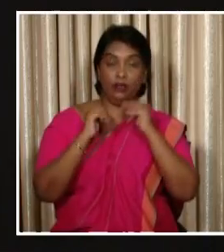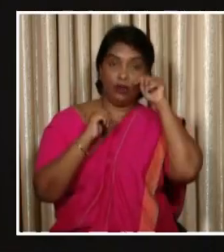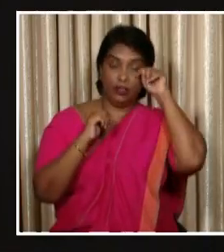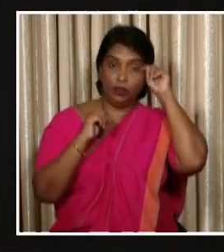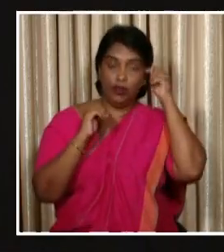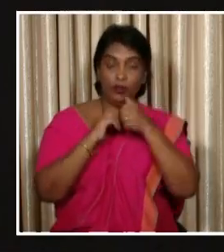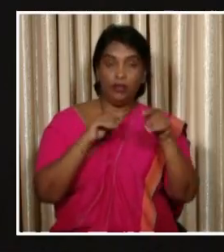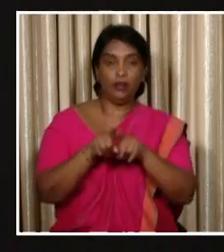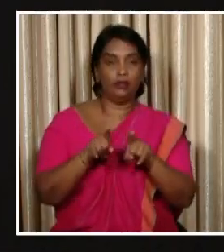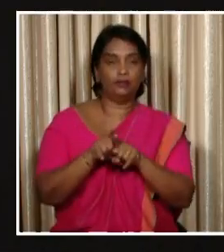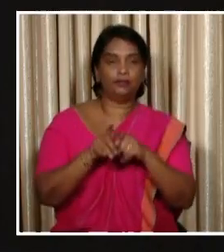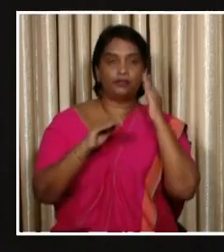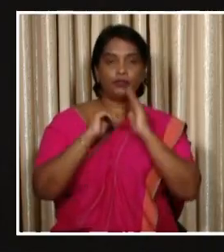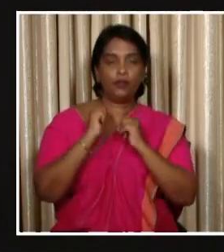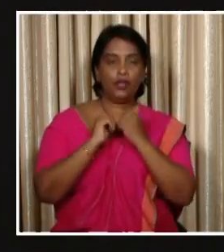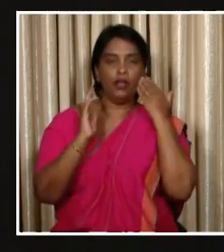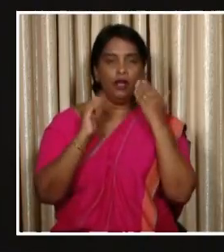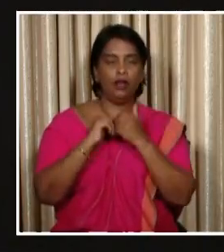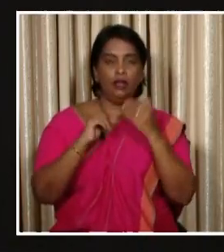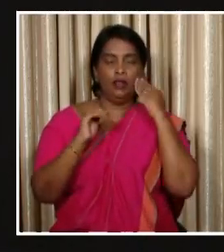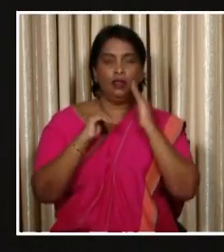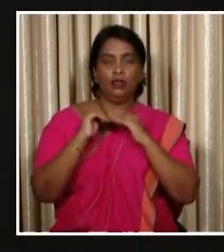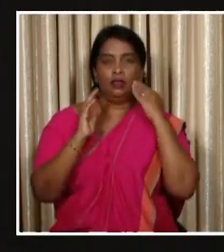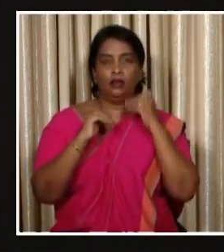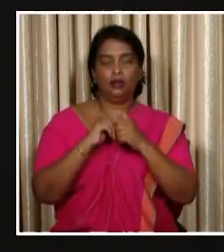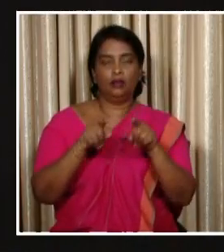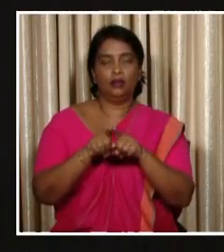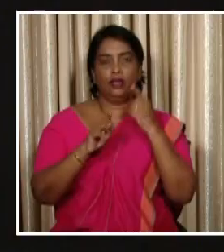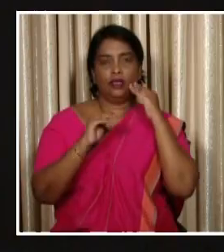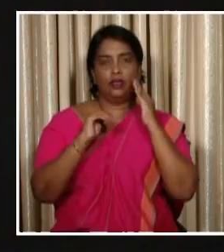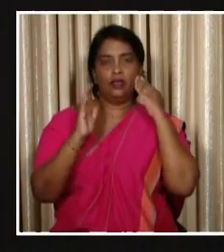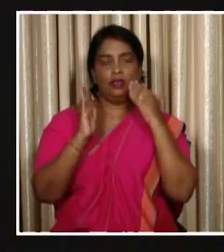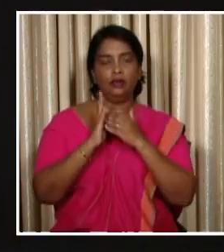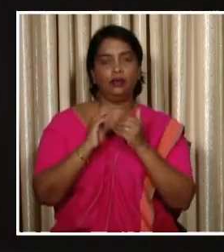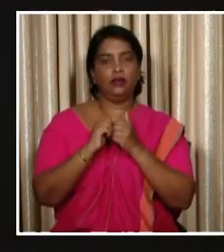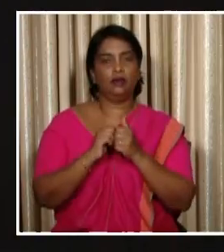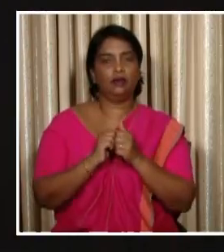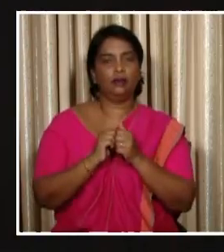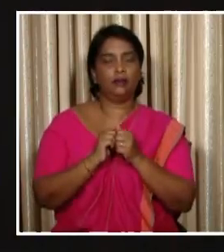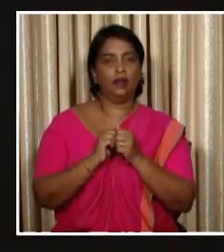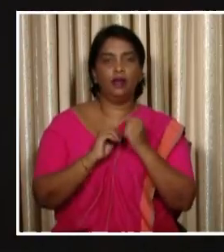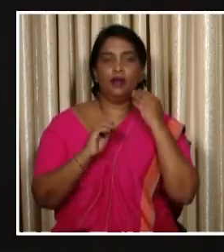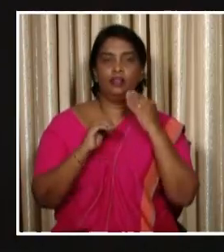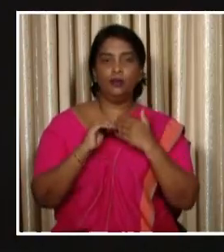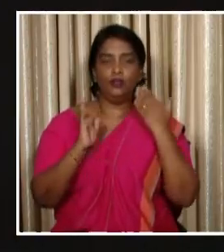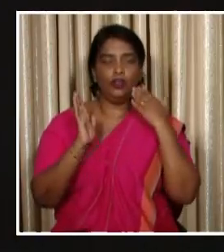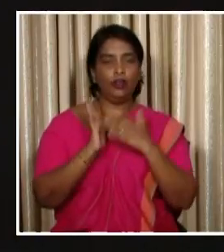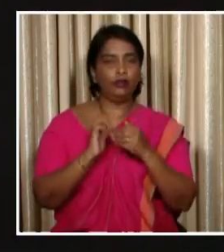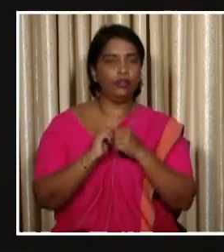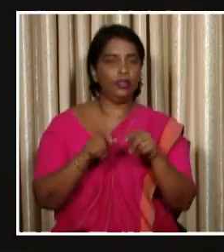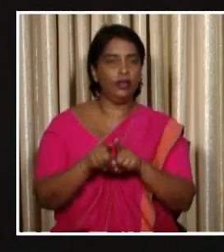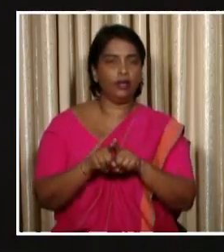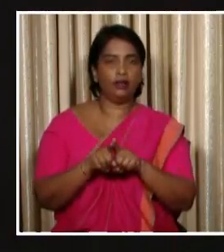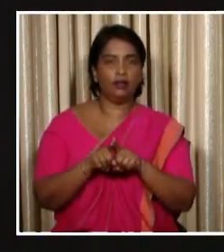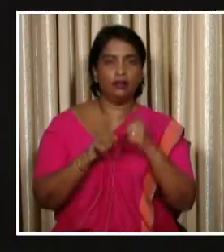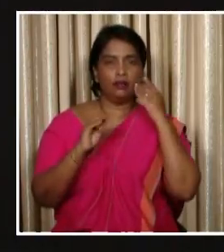on. Remittances is an important segment. Similarly, Sri Lankan businesses have gone and invested in overseas